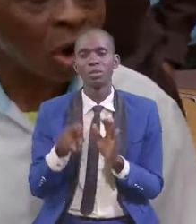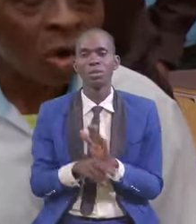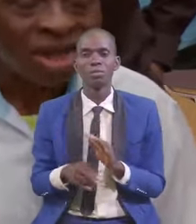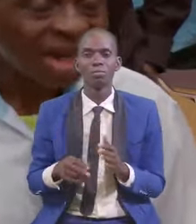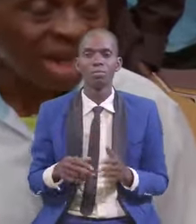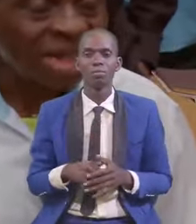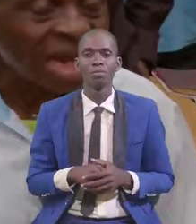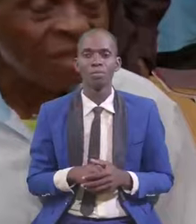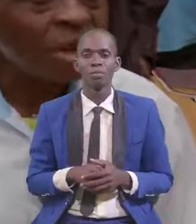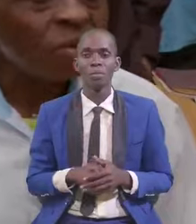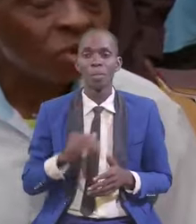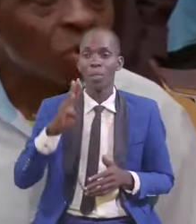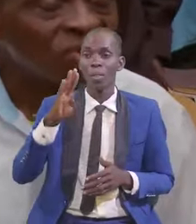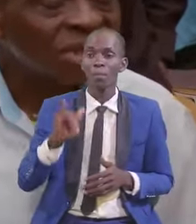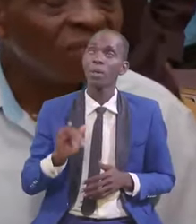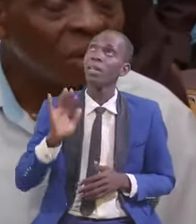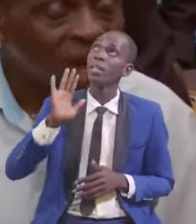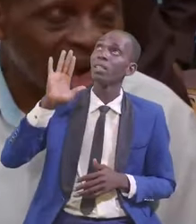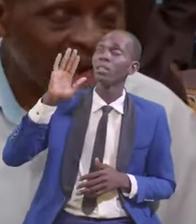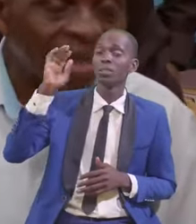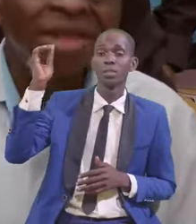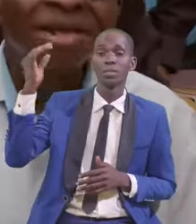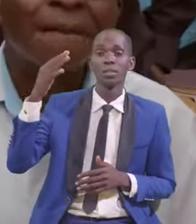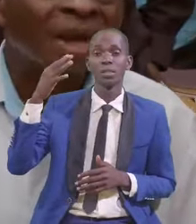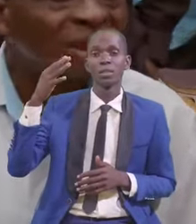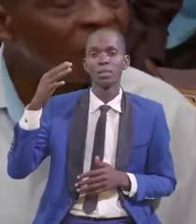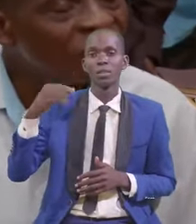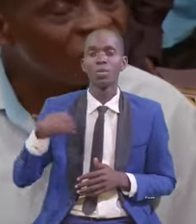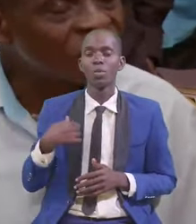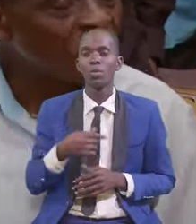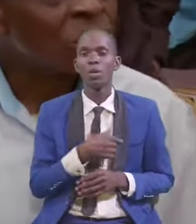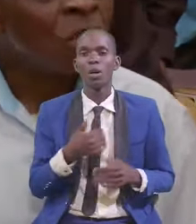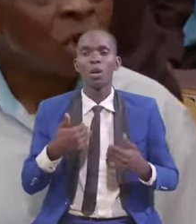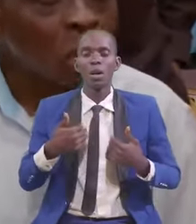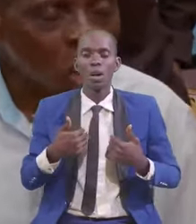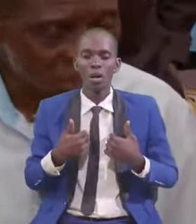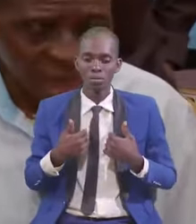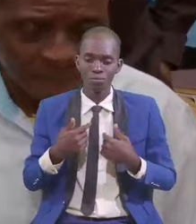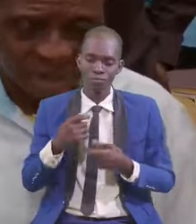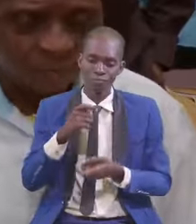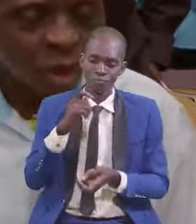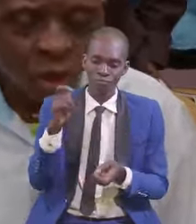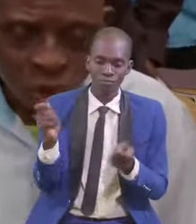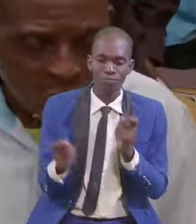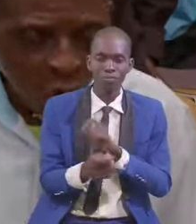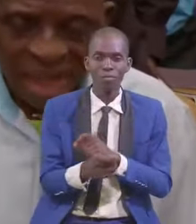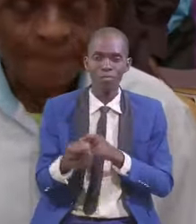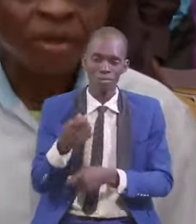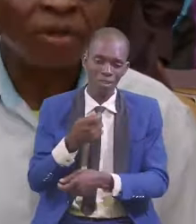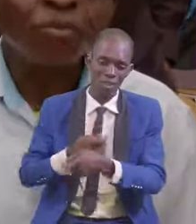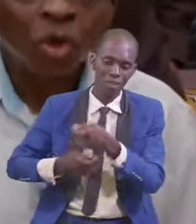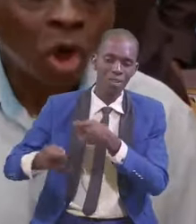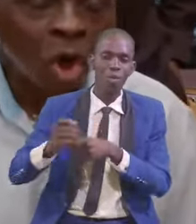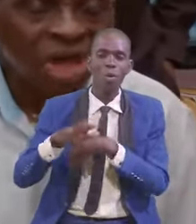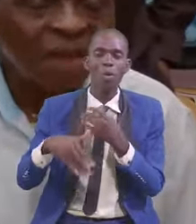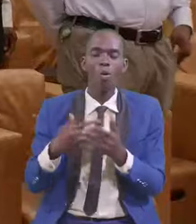sinfulness by his grace we have reverse all those